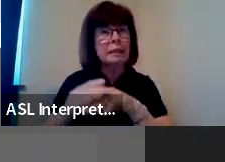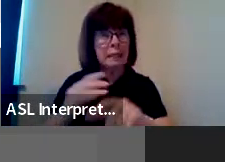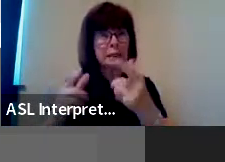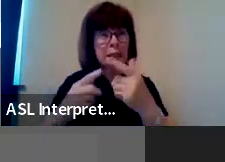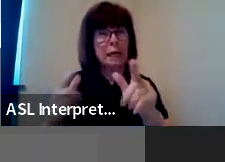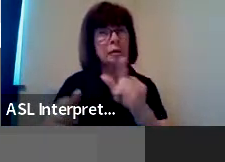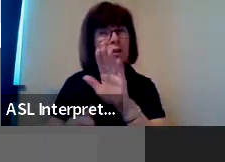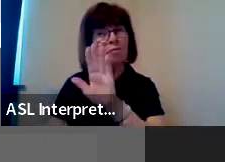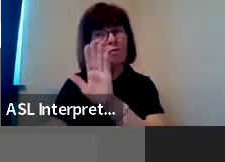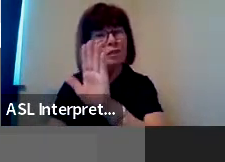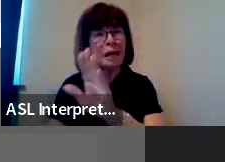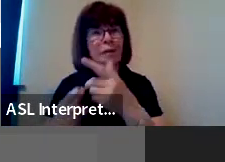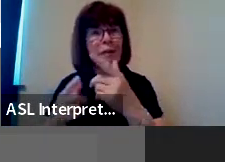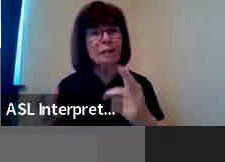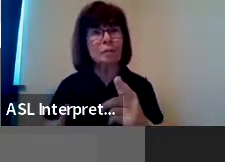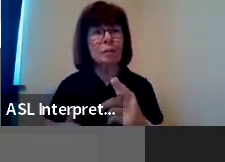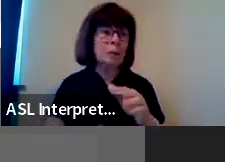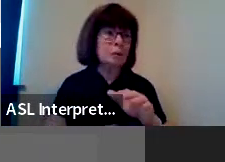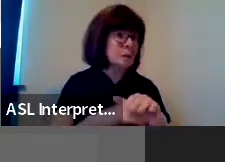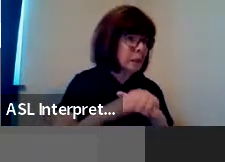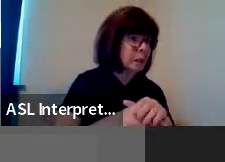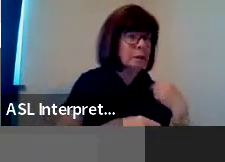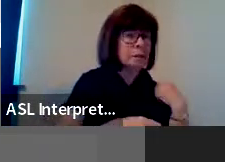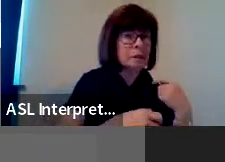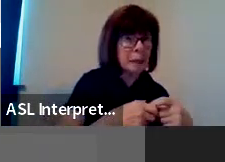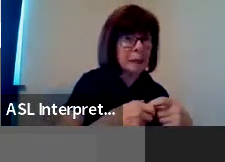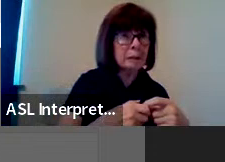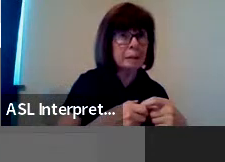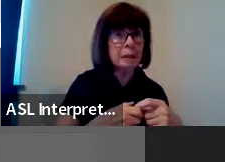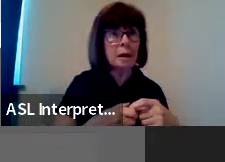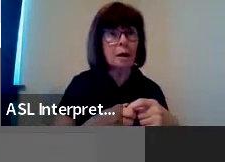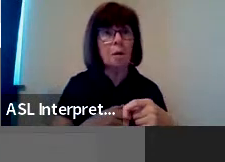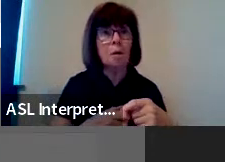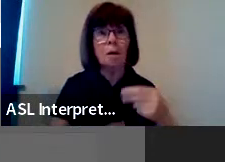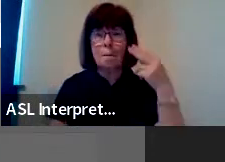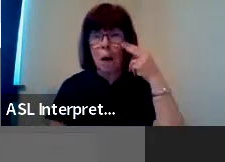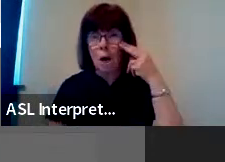which it's like English, Spanish, and also mom.